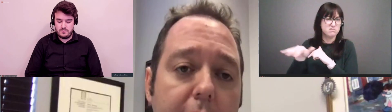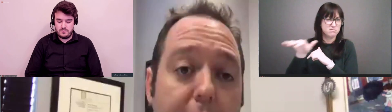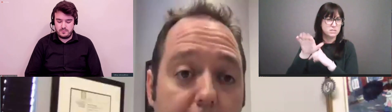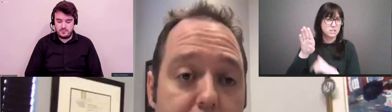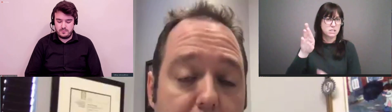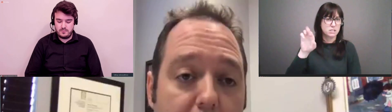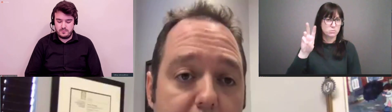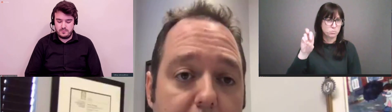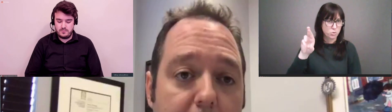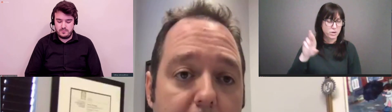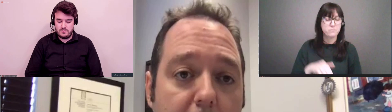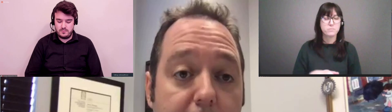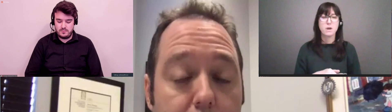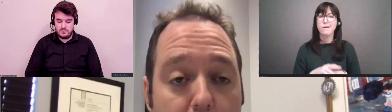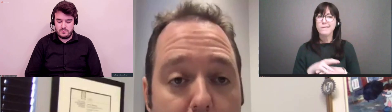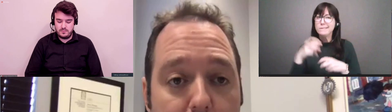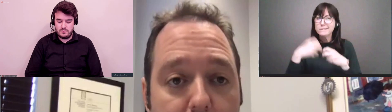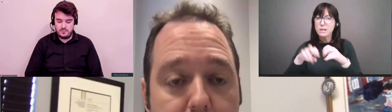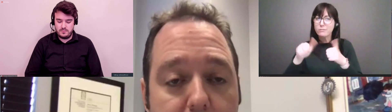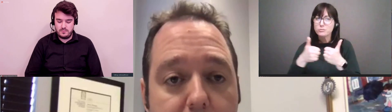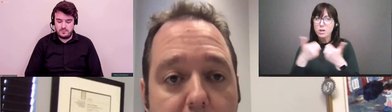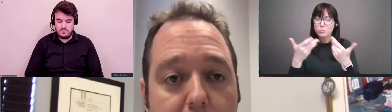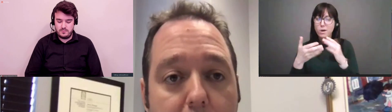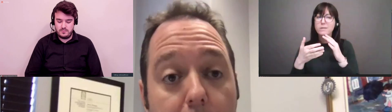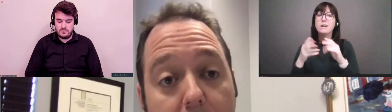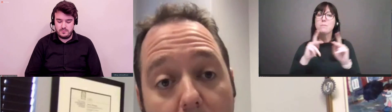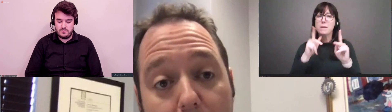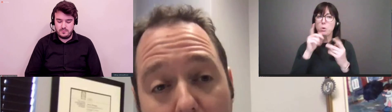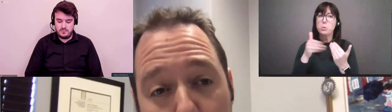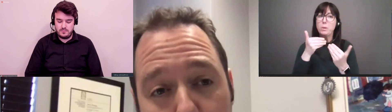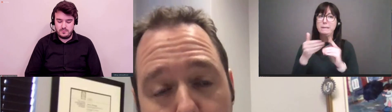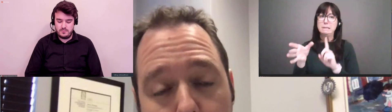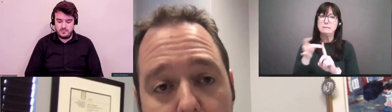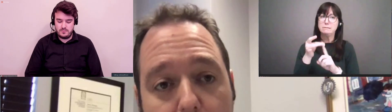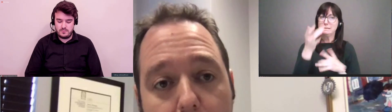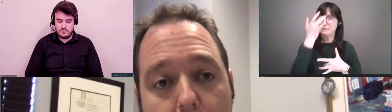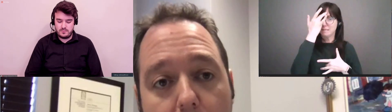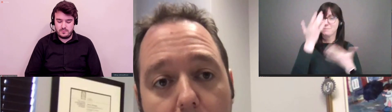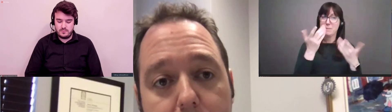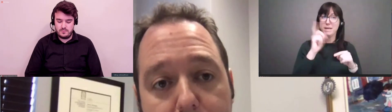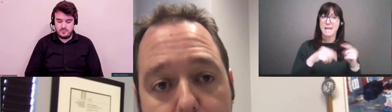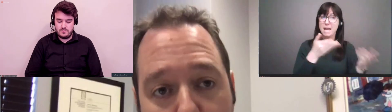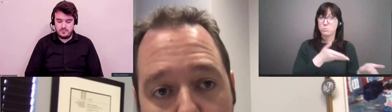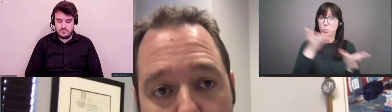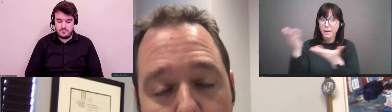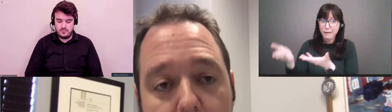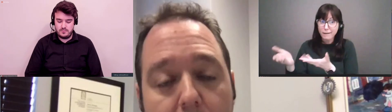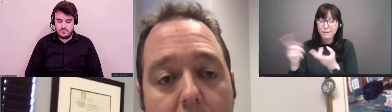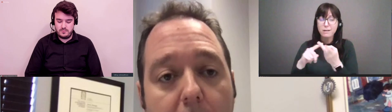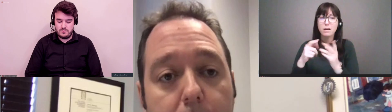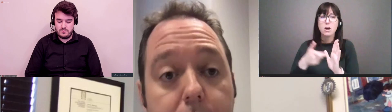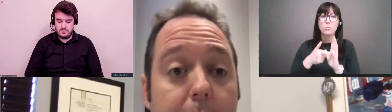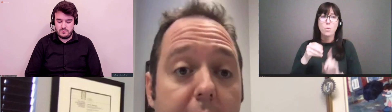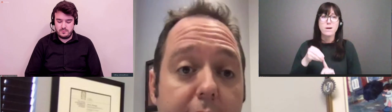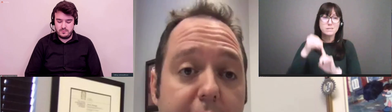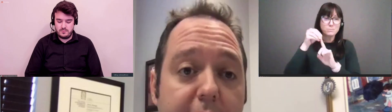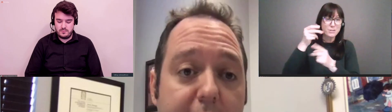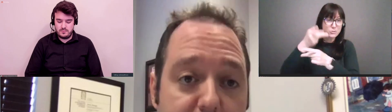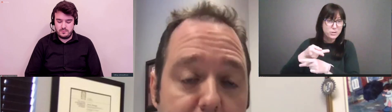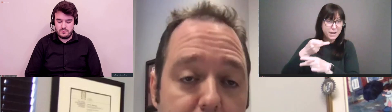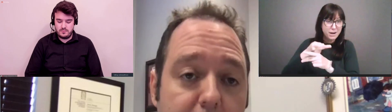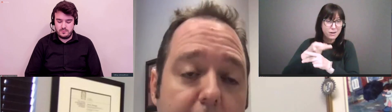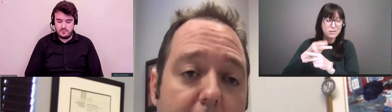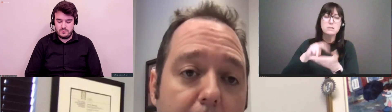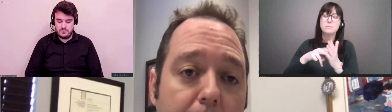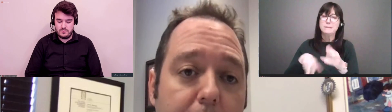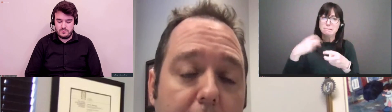The challenge lies in vulnerable populations that may or may not be ambulatory, that may require special care, which would make such a visit